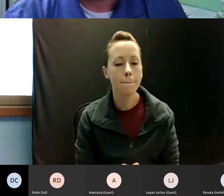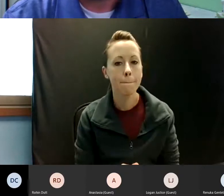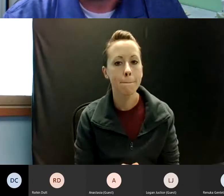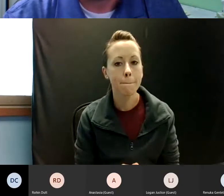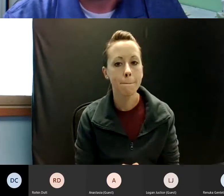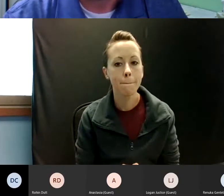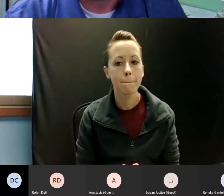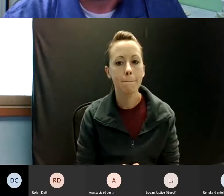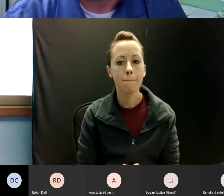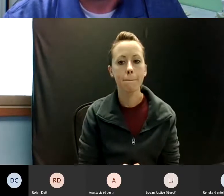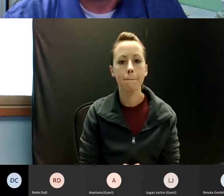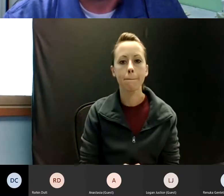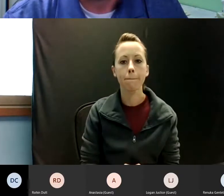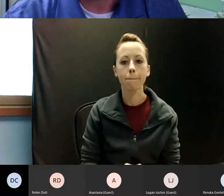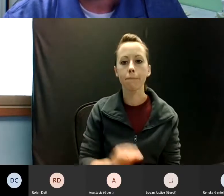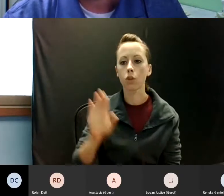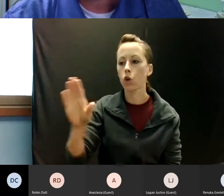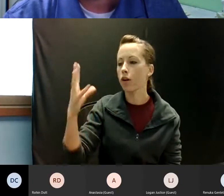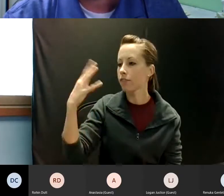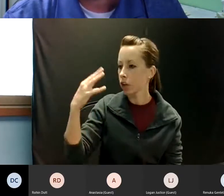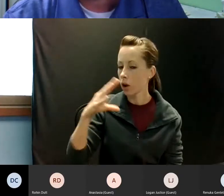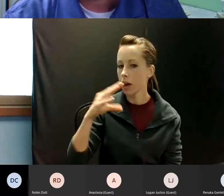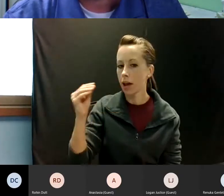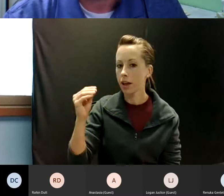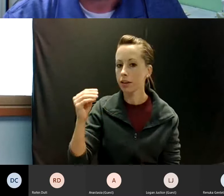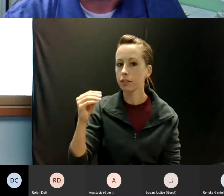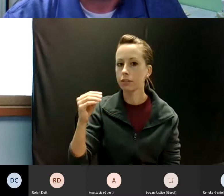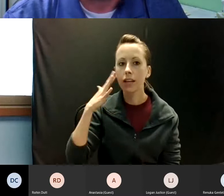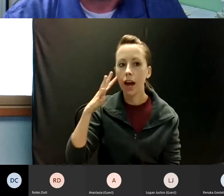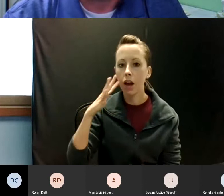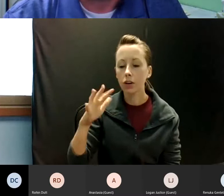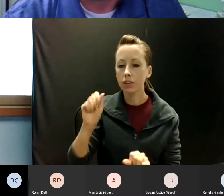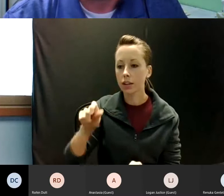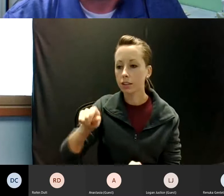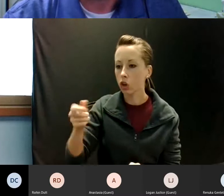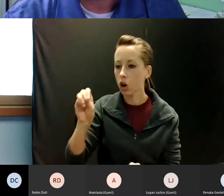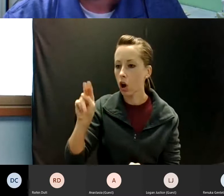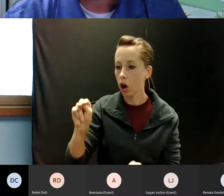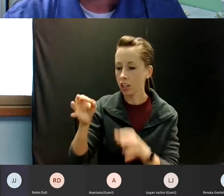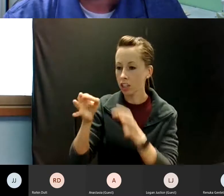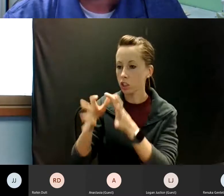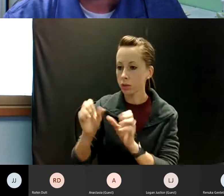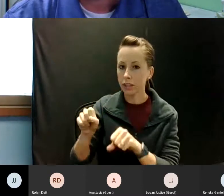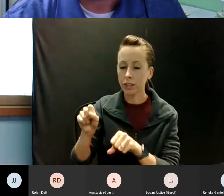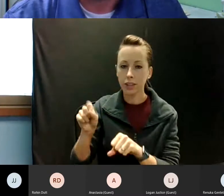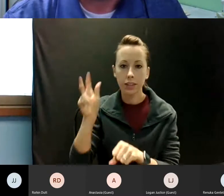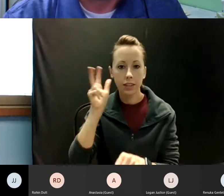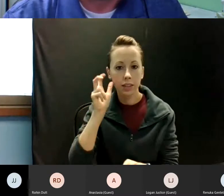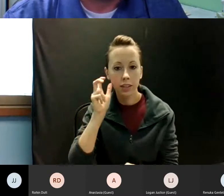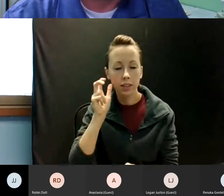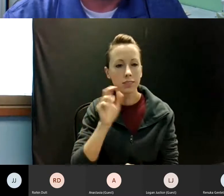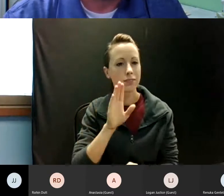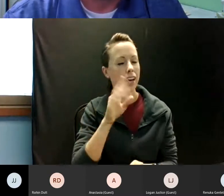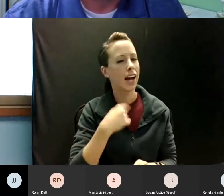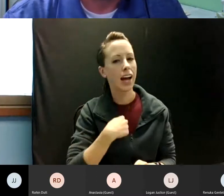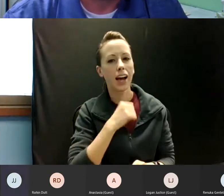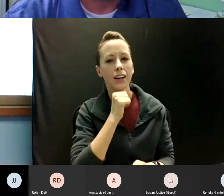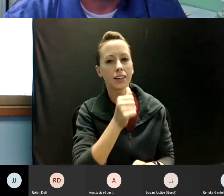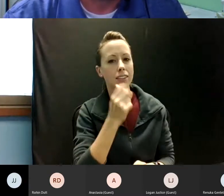If you can turn your video and volume on so our interpreter can read. Oh, okay. Yeah, I didn't see the raise hand option,